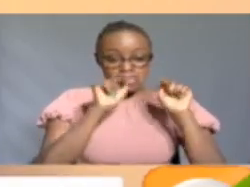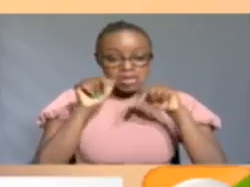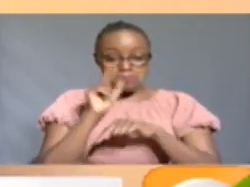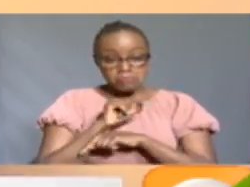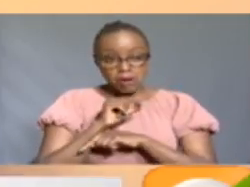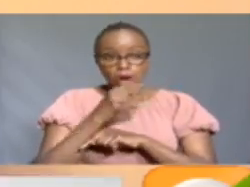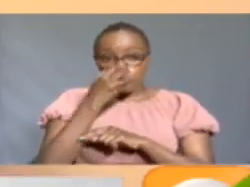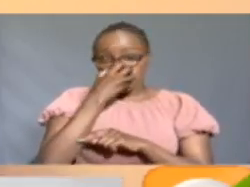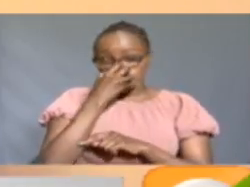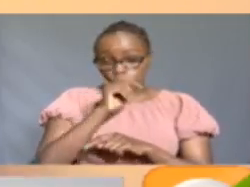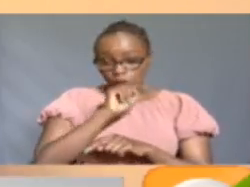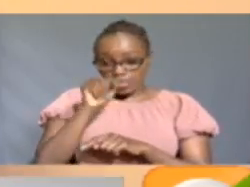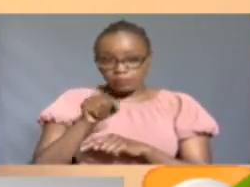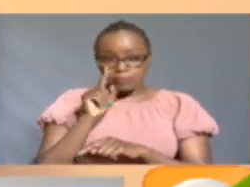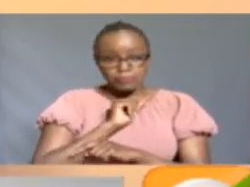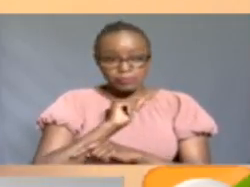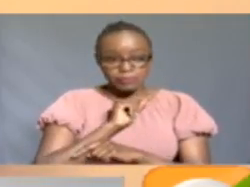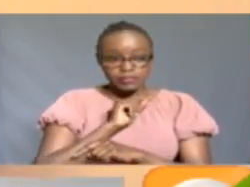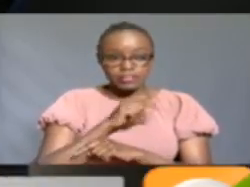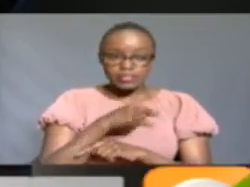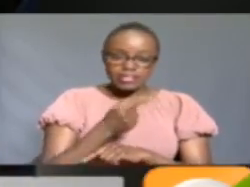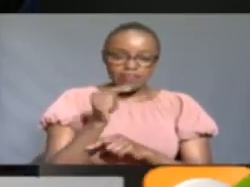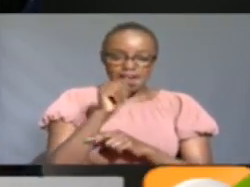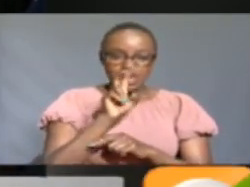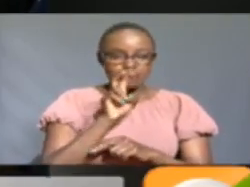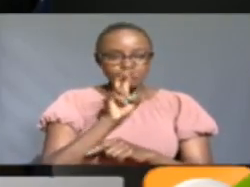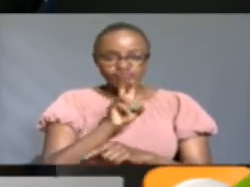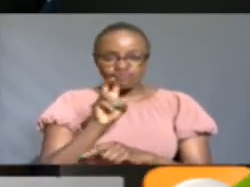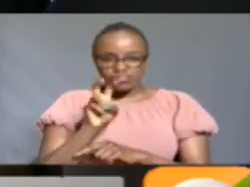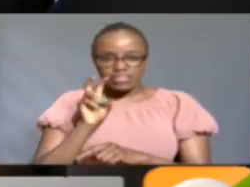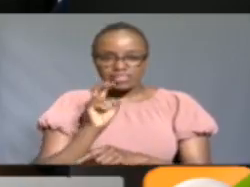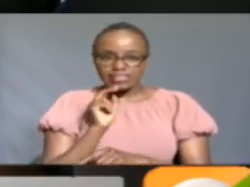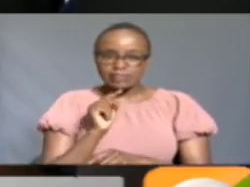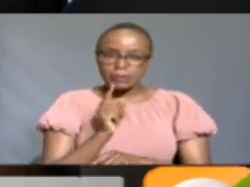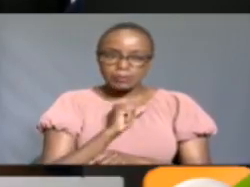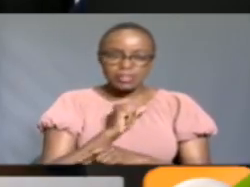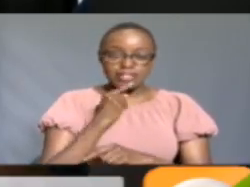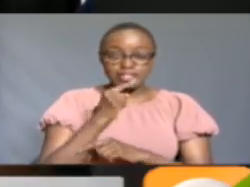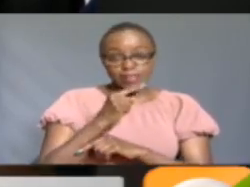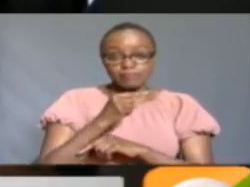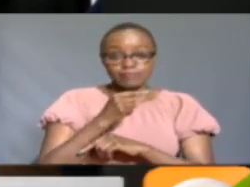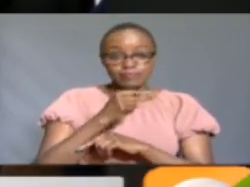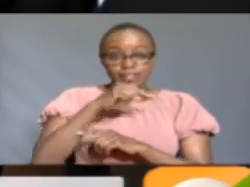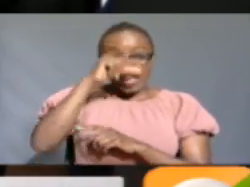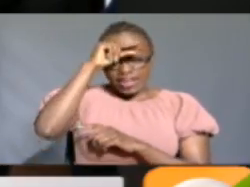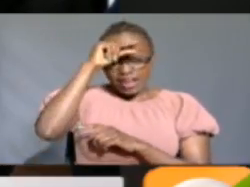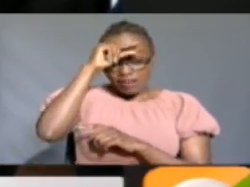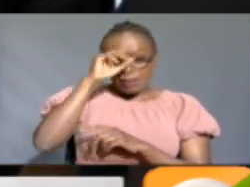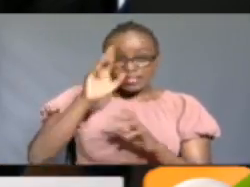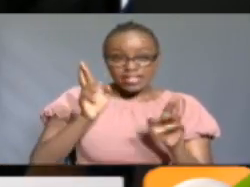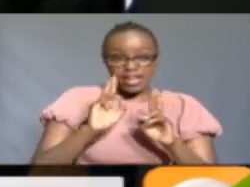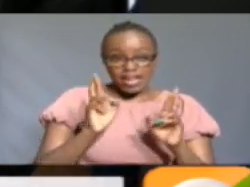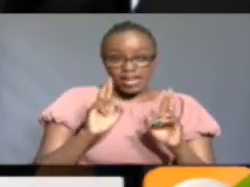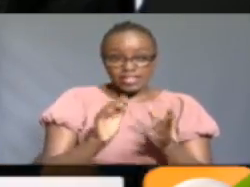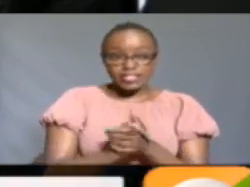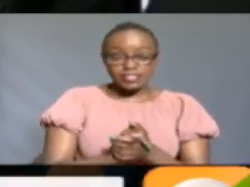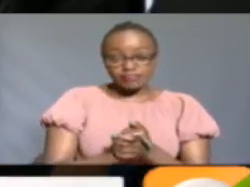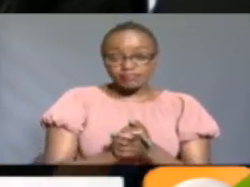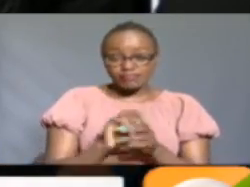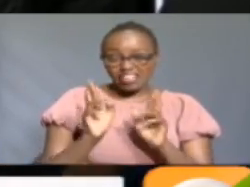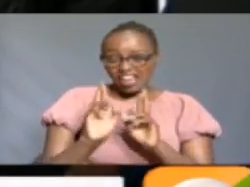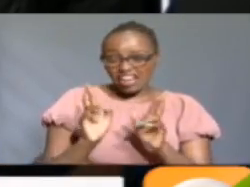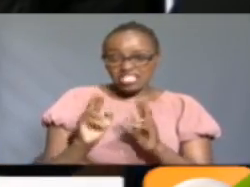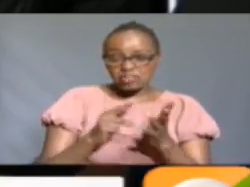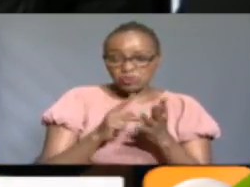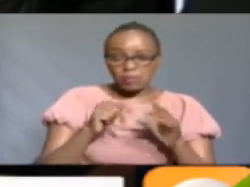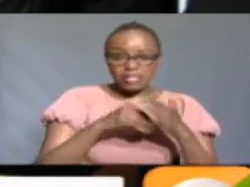William Ruto. Akakuja akatuona na akasema serikali itatushughulikia. Alafu the